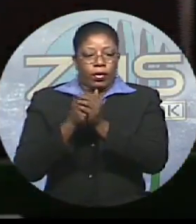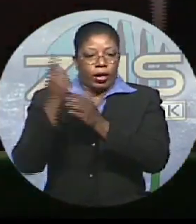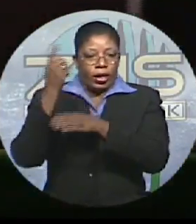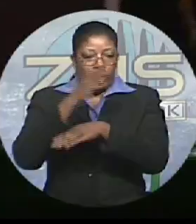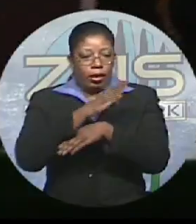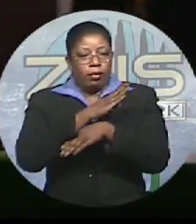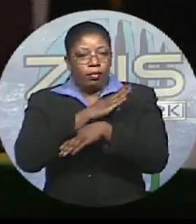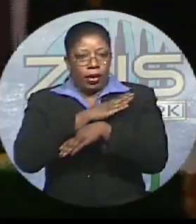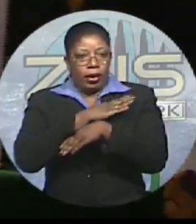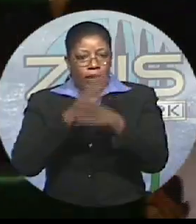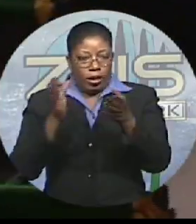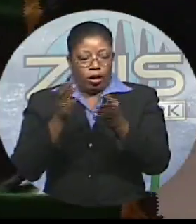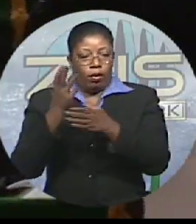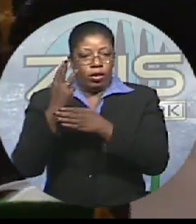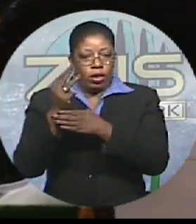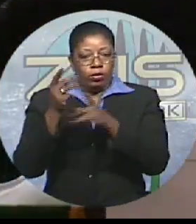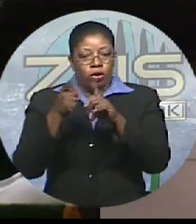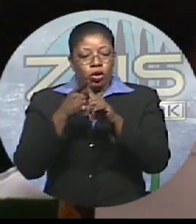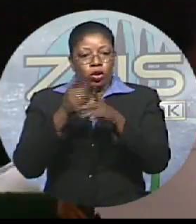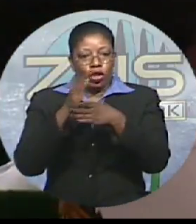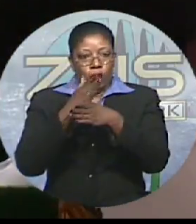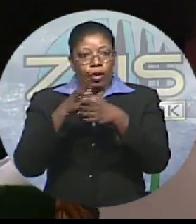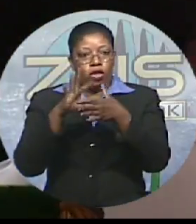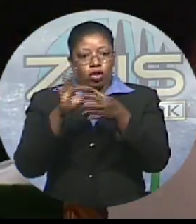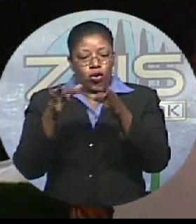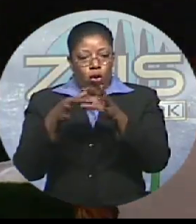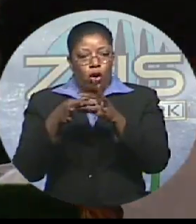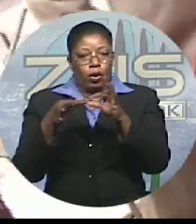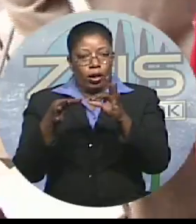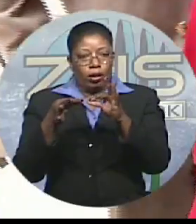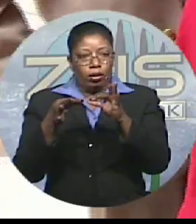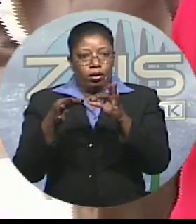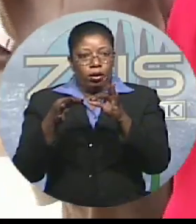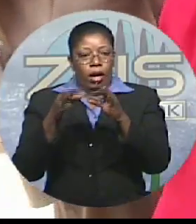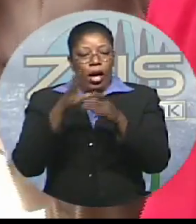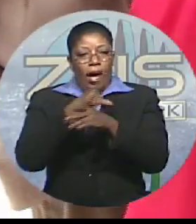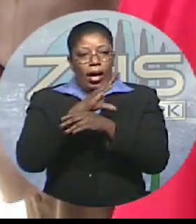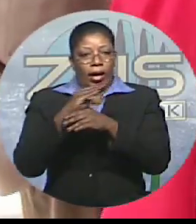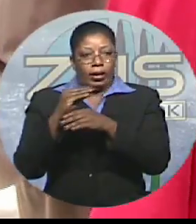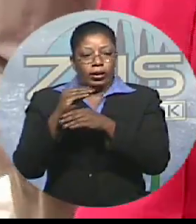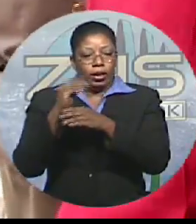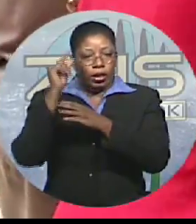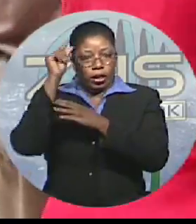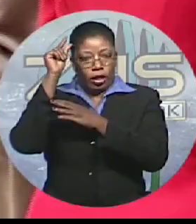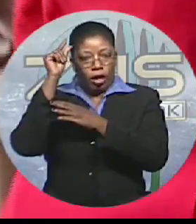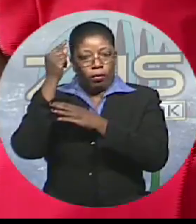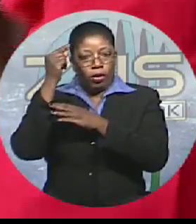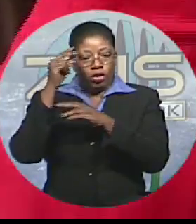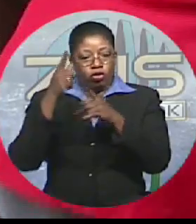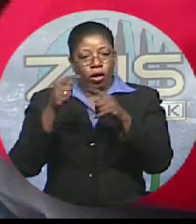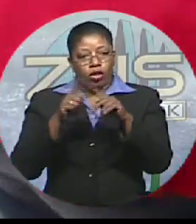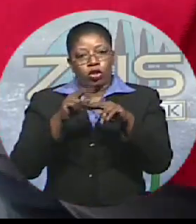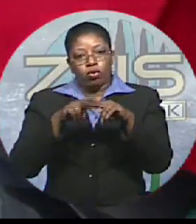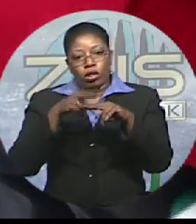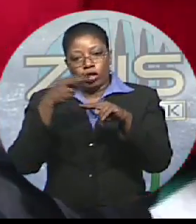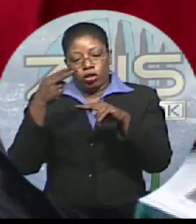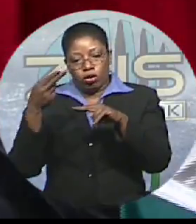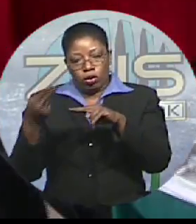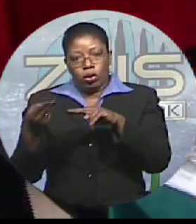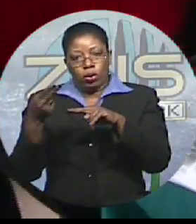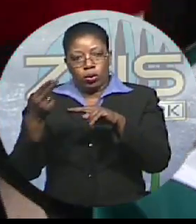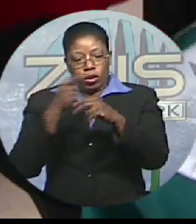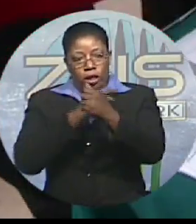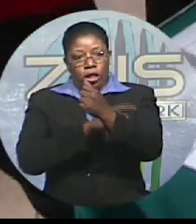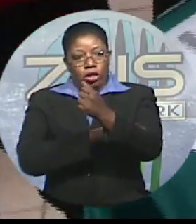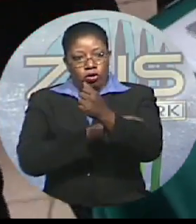Chappelle for his courage to share his story, he reassured the government's commitment to cracking down on drug abuse and illicit drug trafficking in this